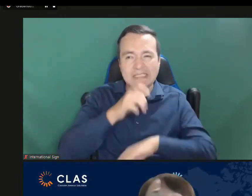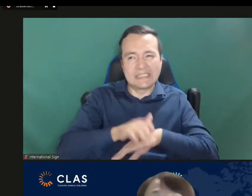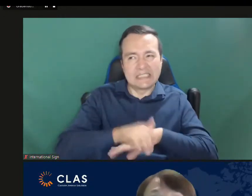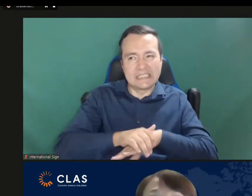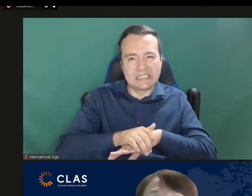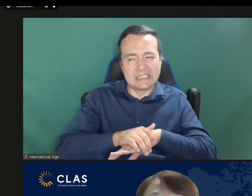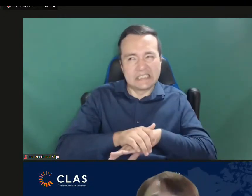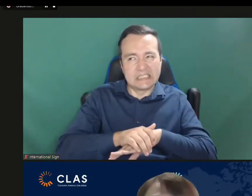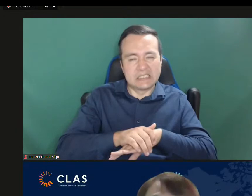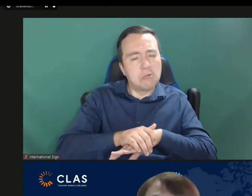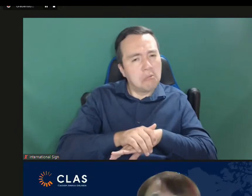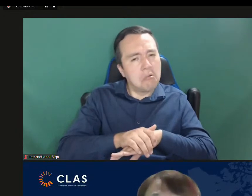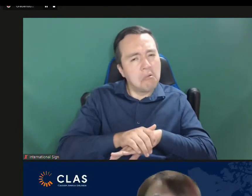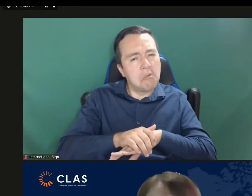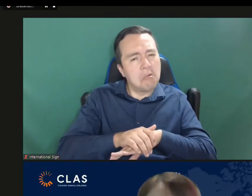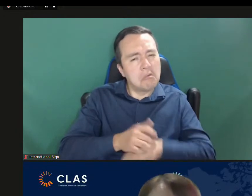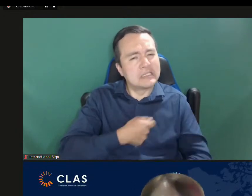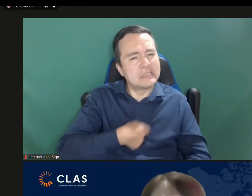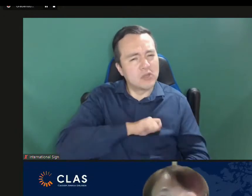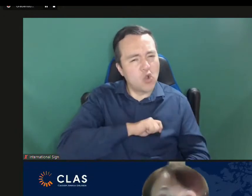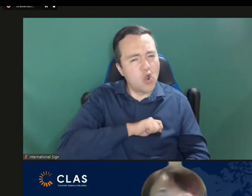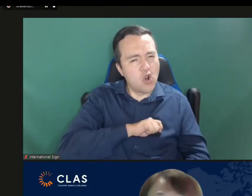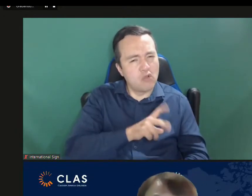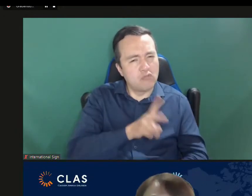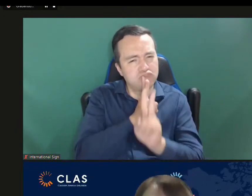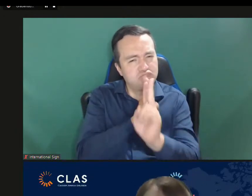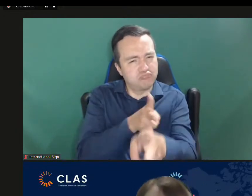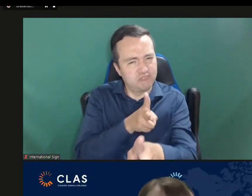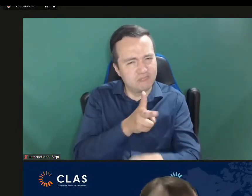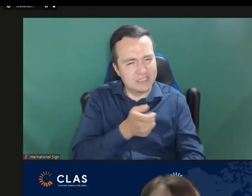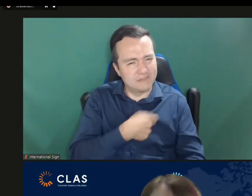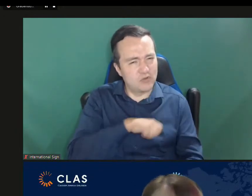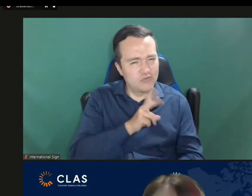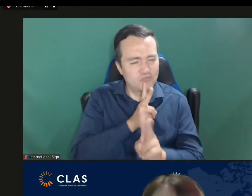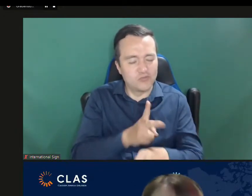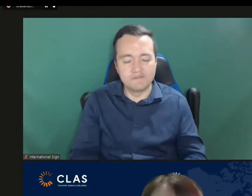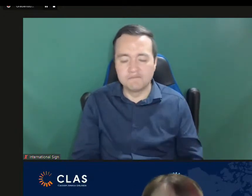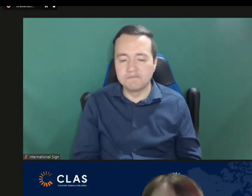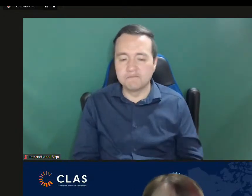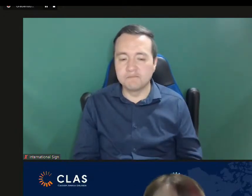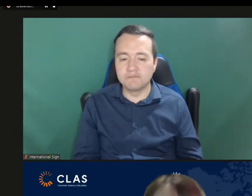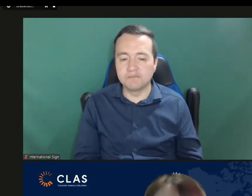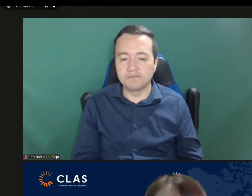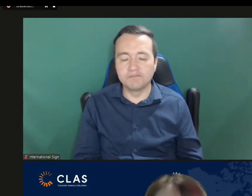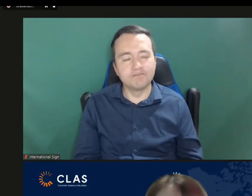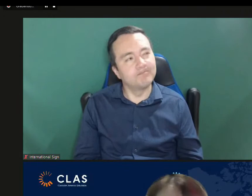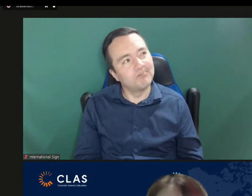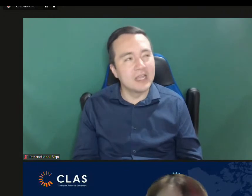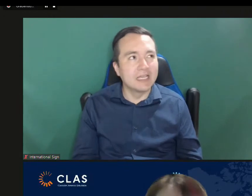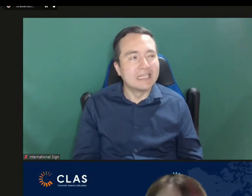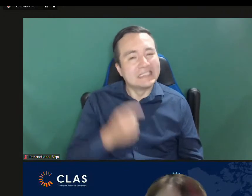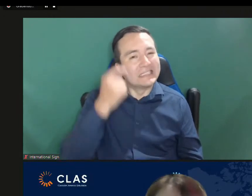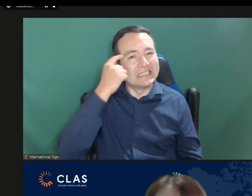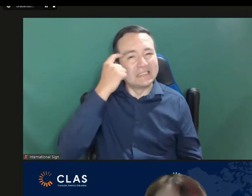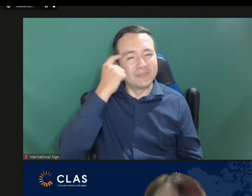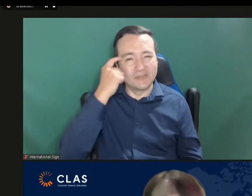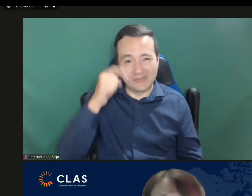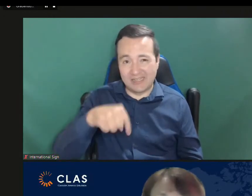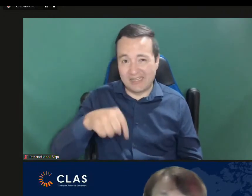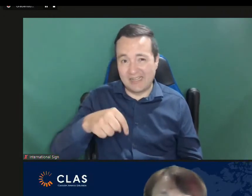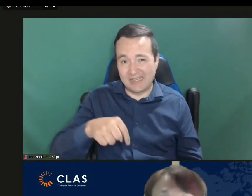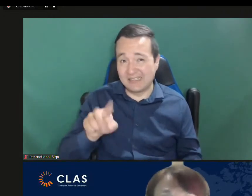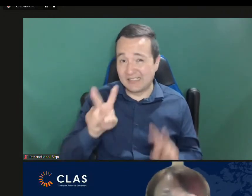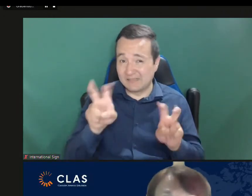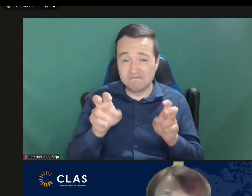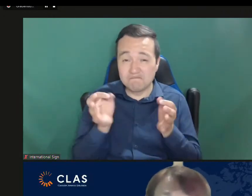I was going to speak in English, but since you asked me the question so clearly in Spanish, I'll try to answer in Spanish. I think that the